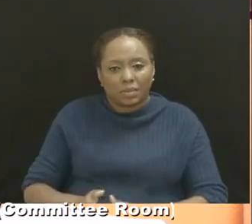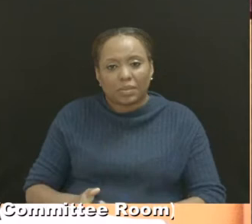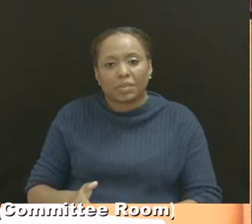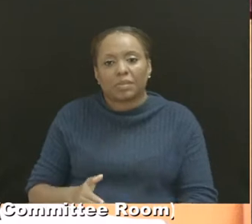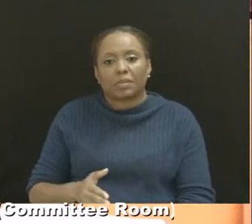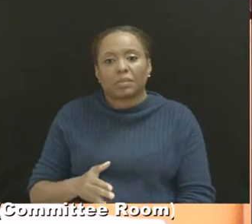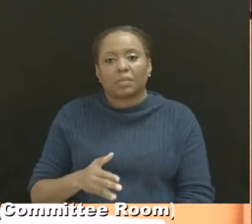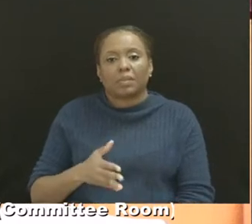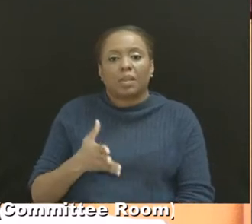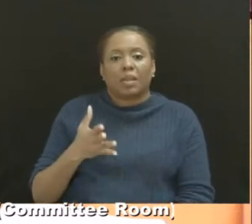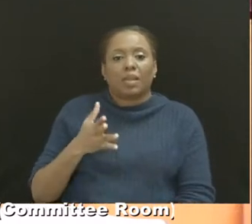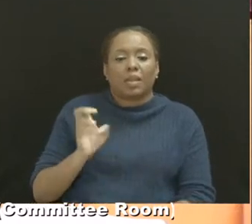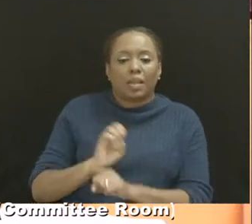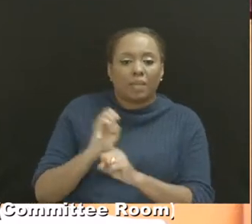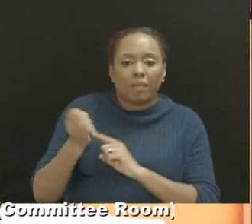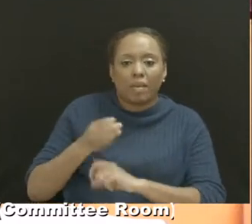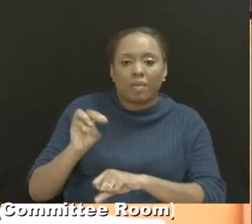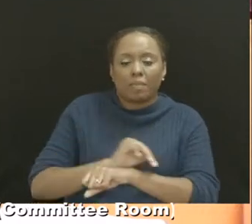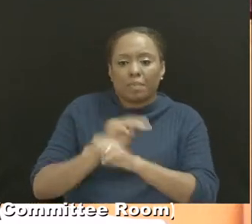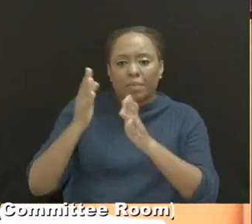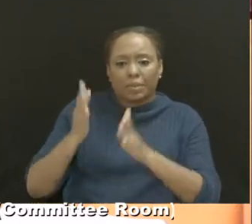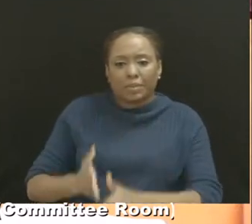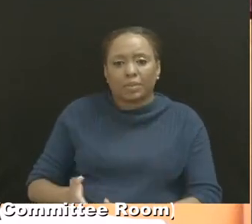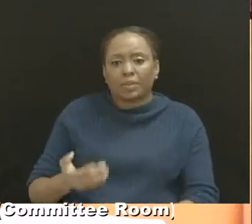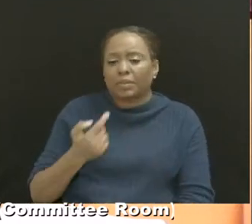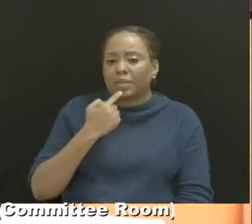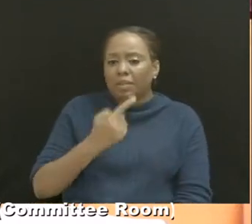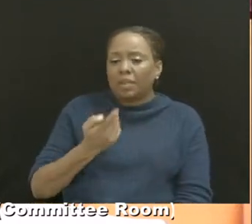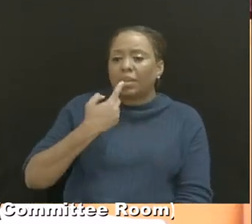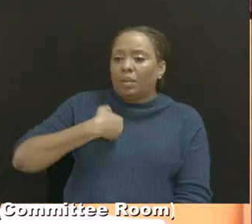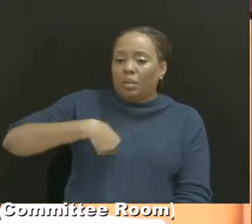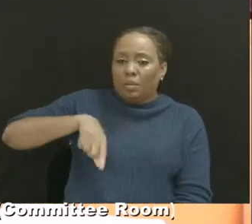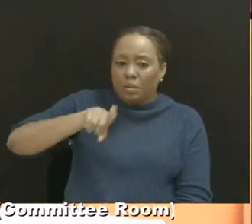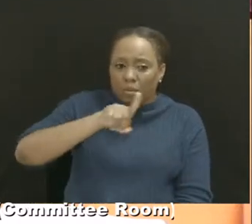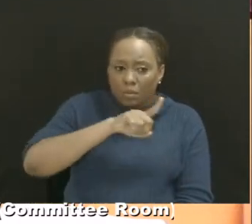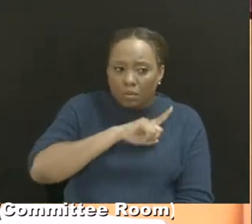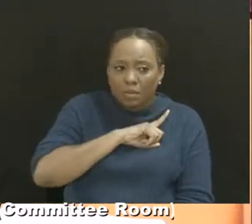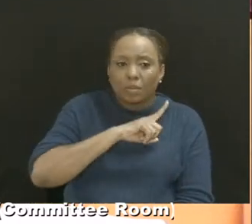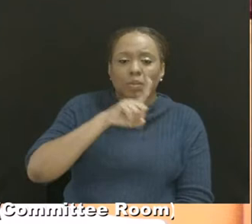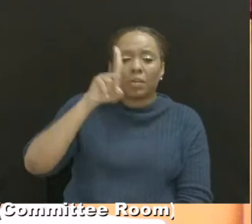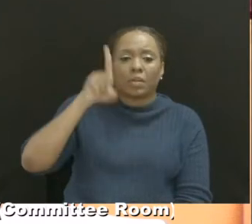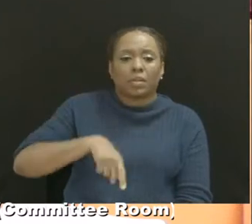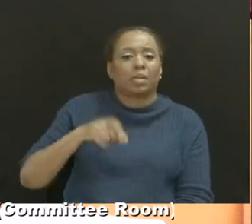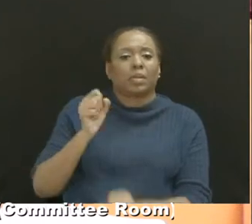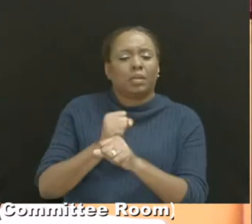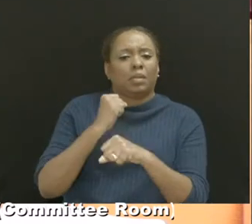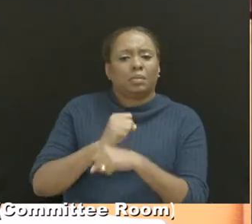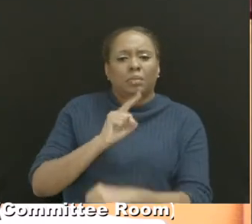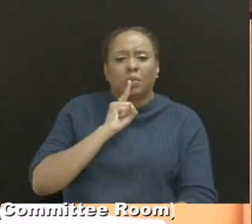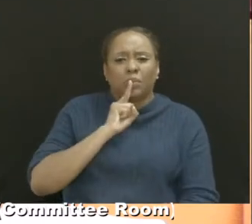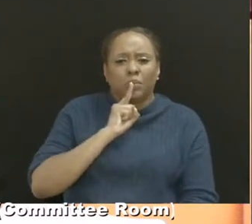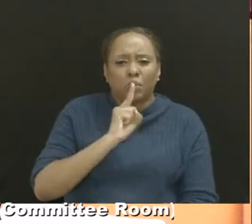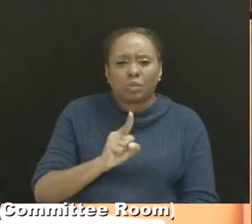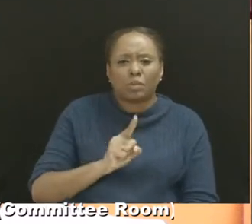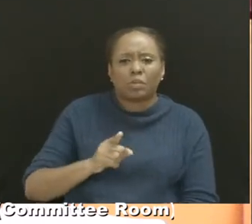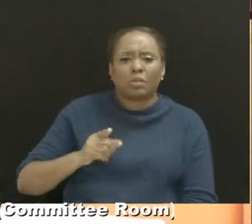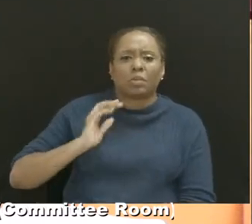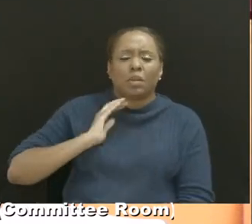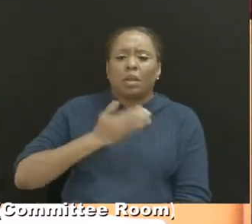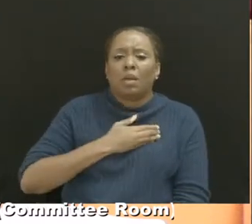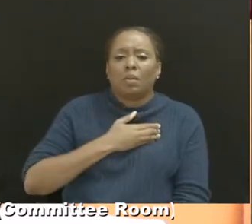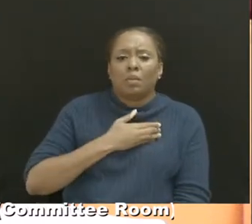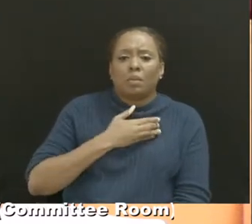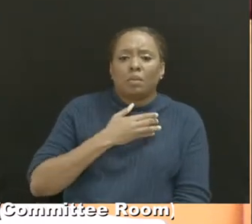environmental minister, exposed the fact that we need to ensure that our biodiversity is